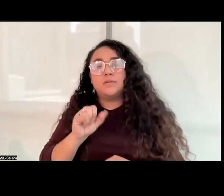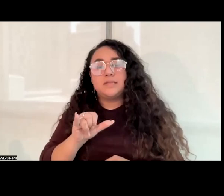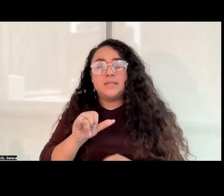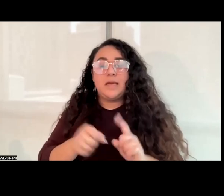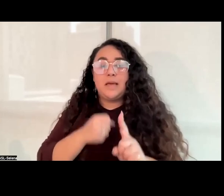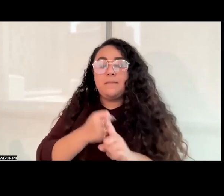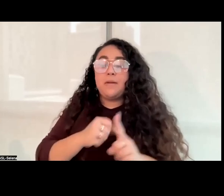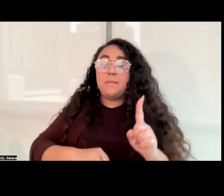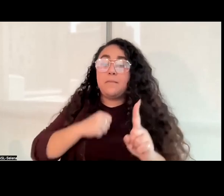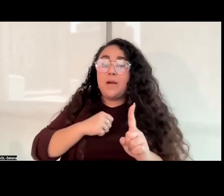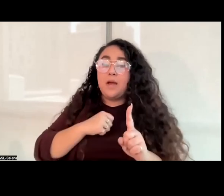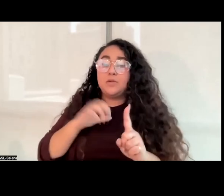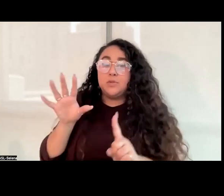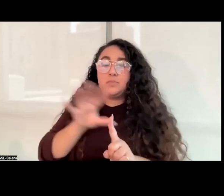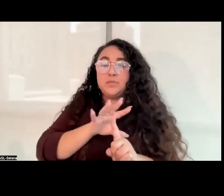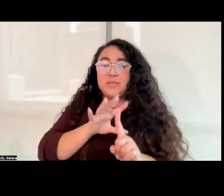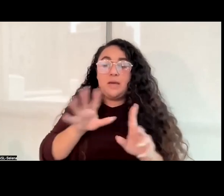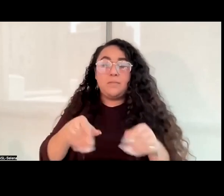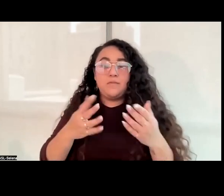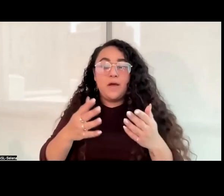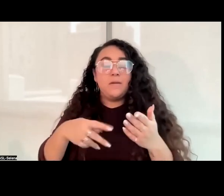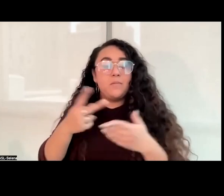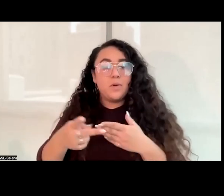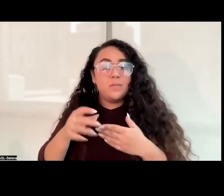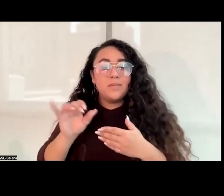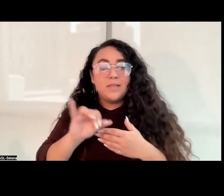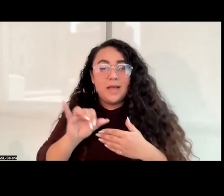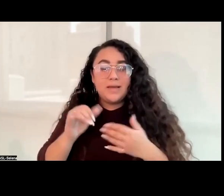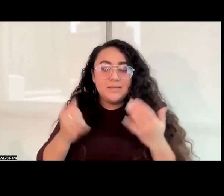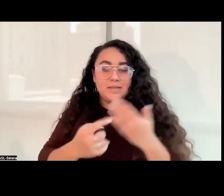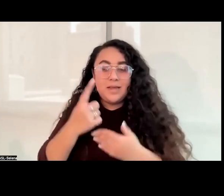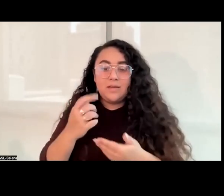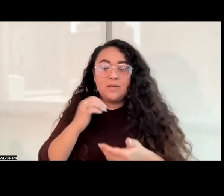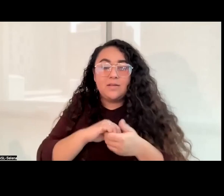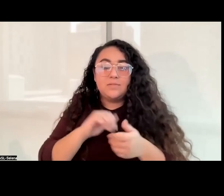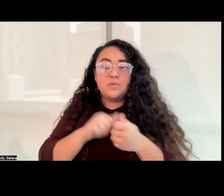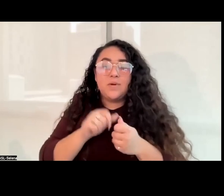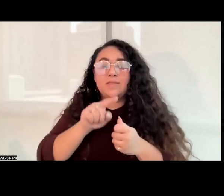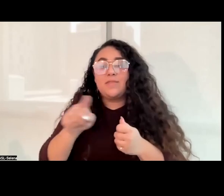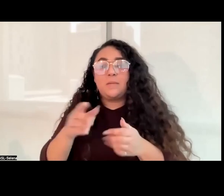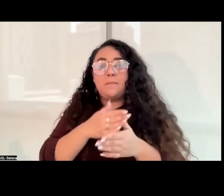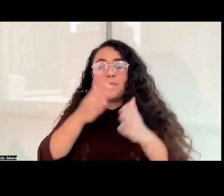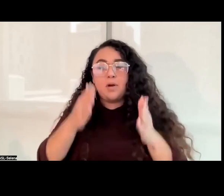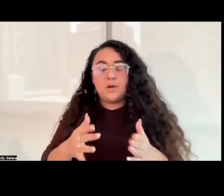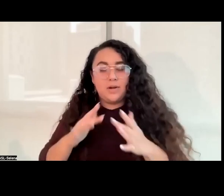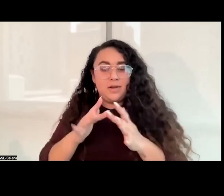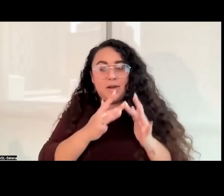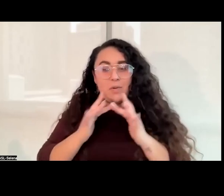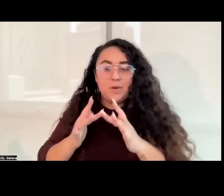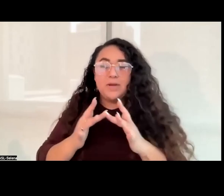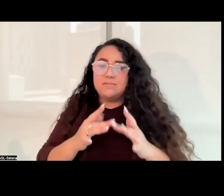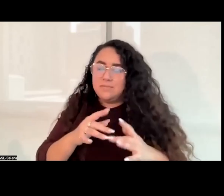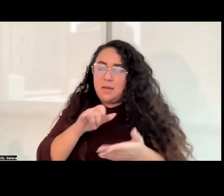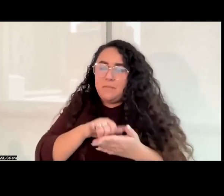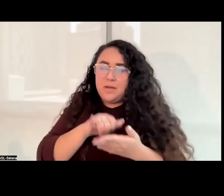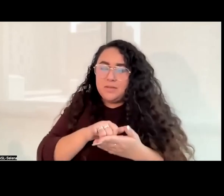to present and bring you programming like today in collaboration with our partners and our network. And we couldn't do